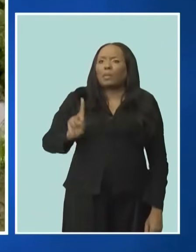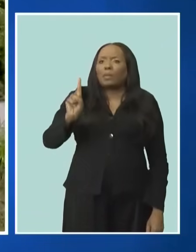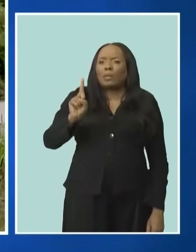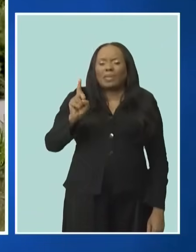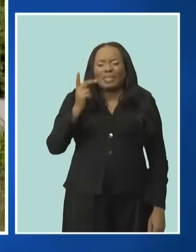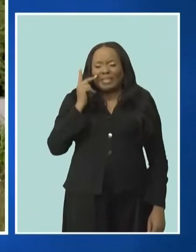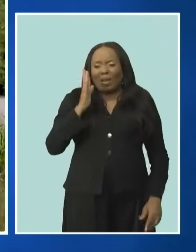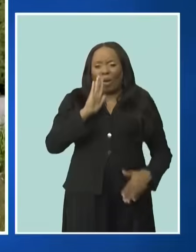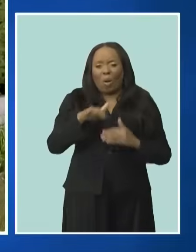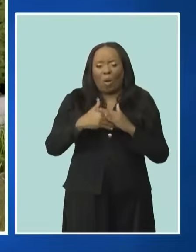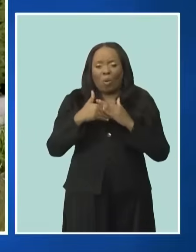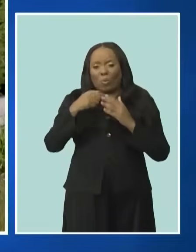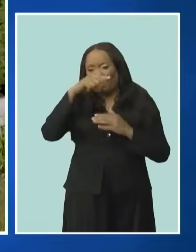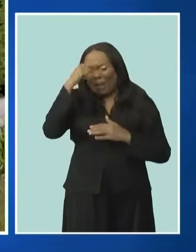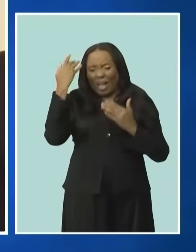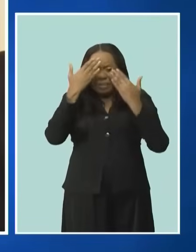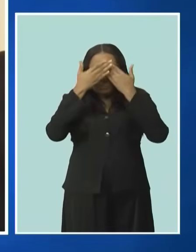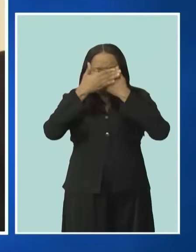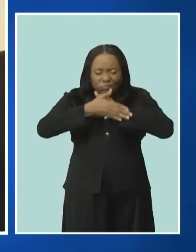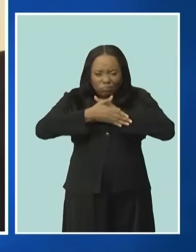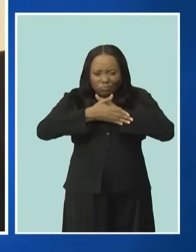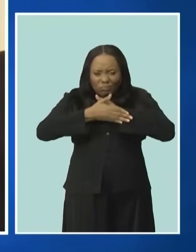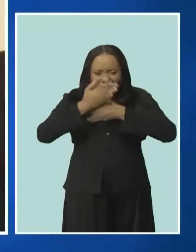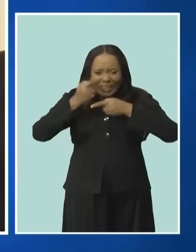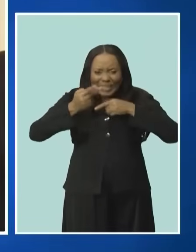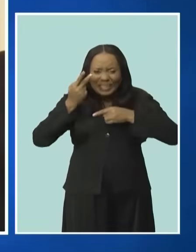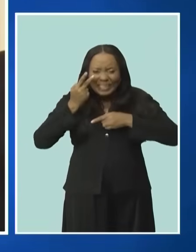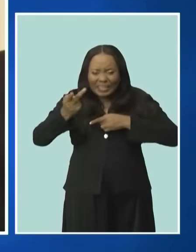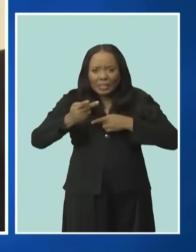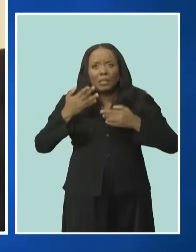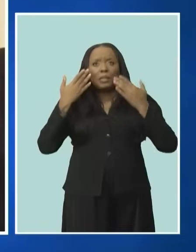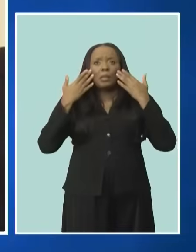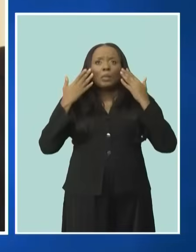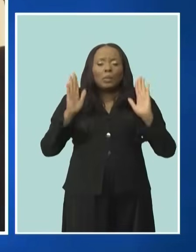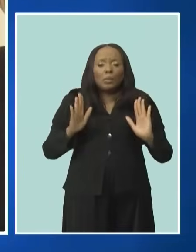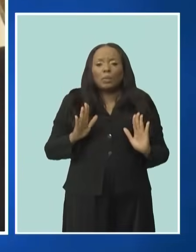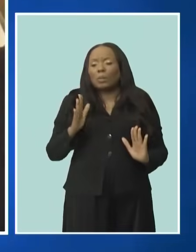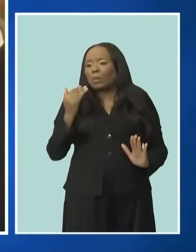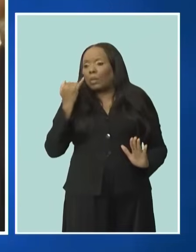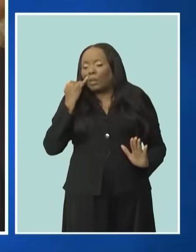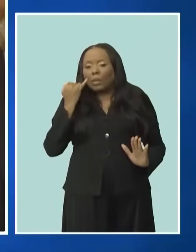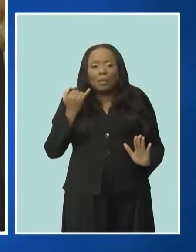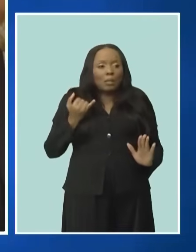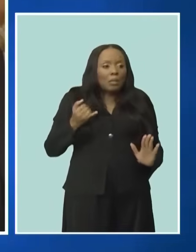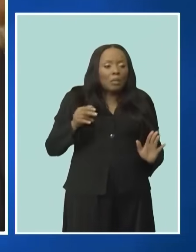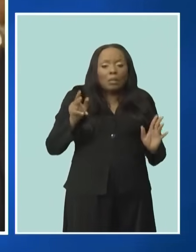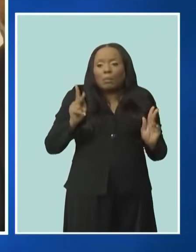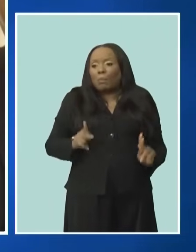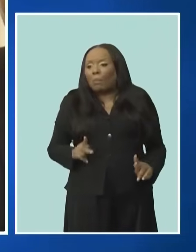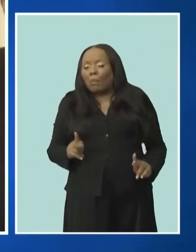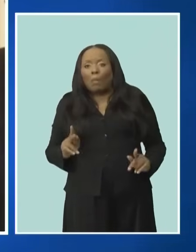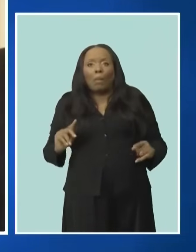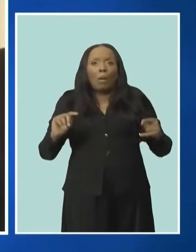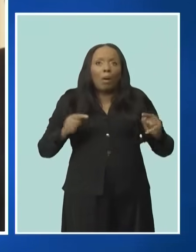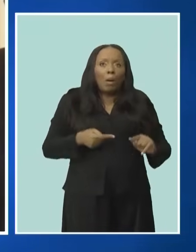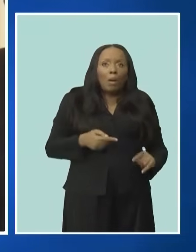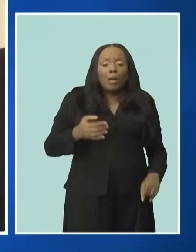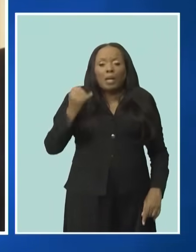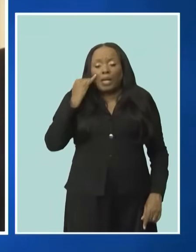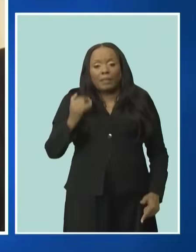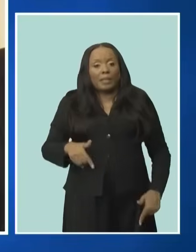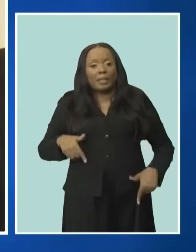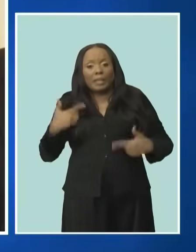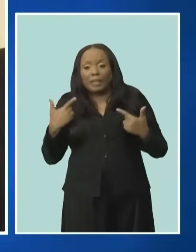tint. They don't know what they're facing. They don't know whether they're underreacting, overreacting, whether their life is